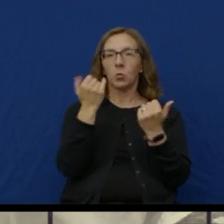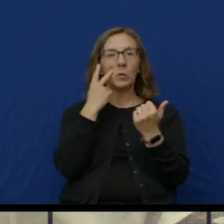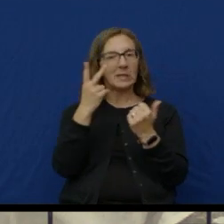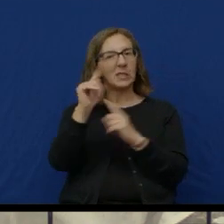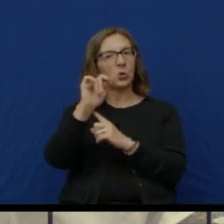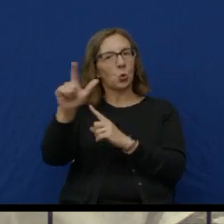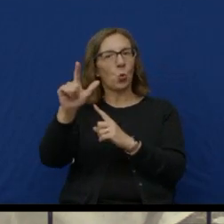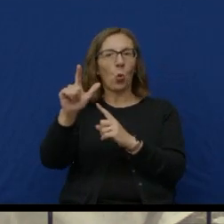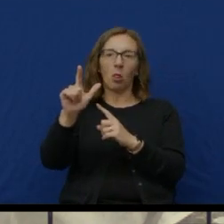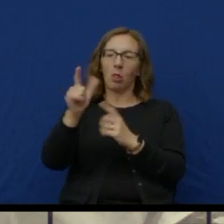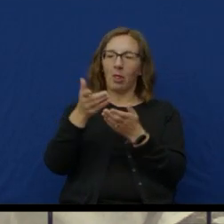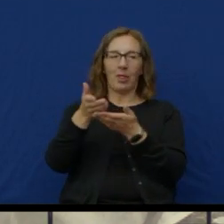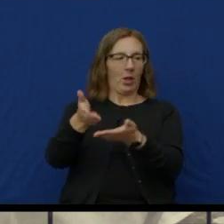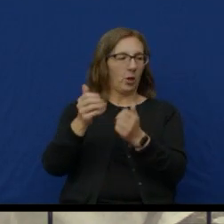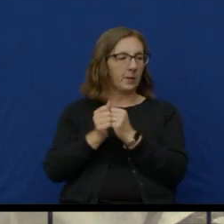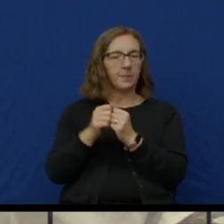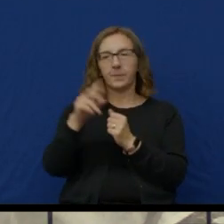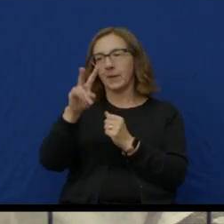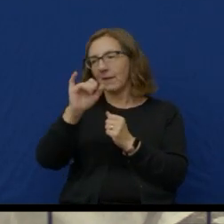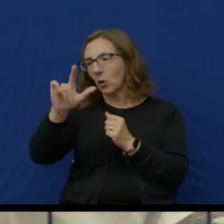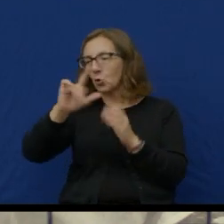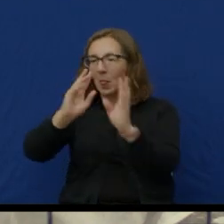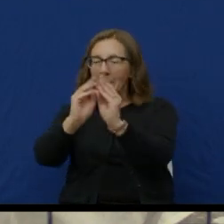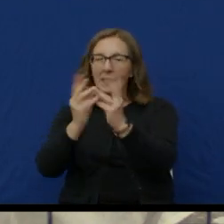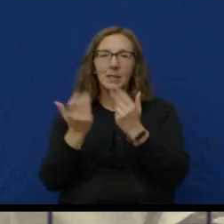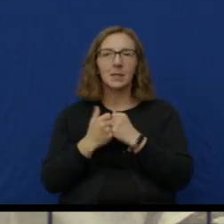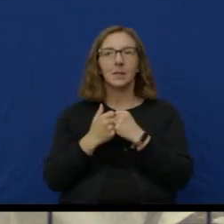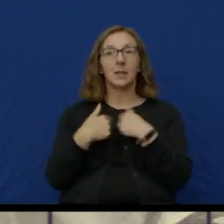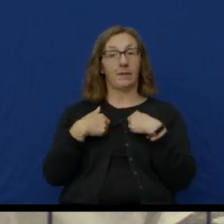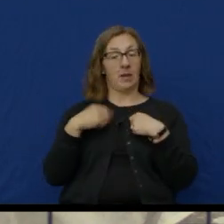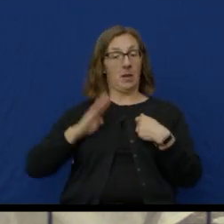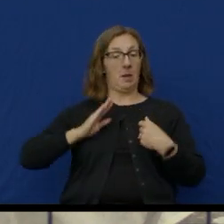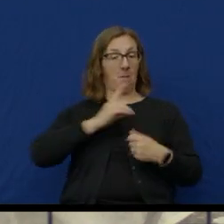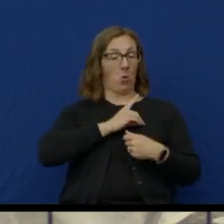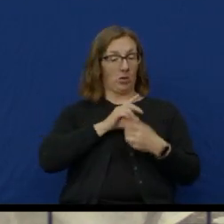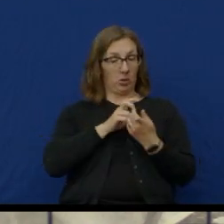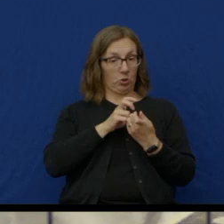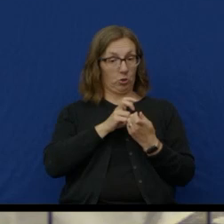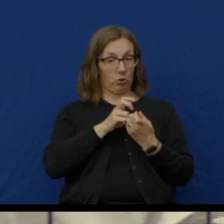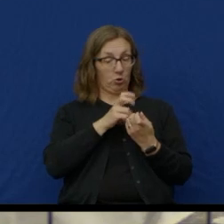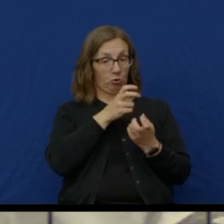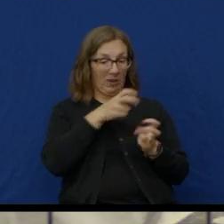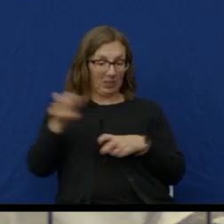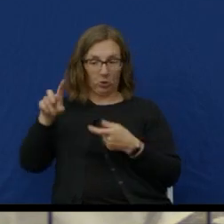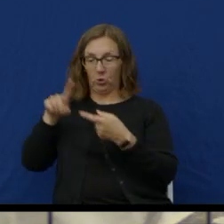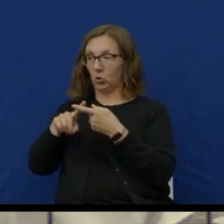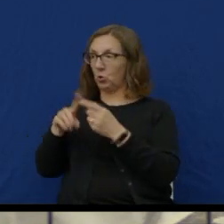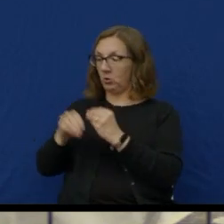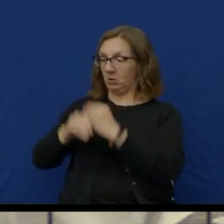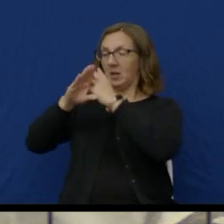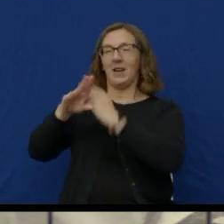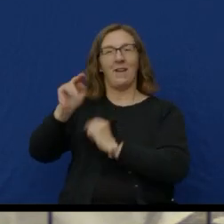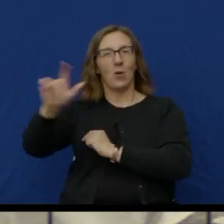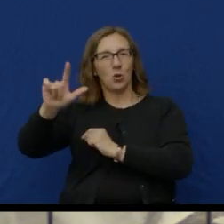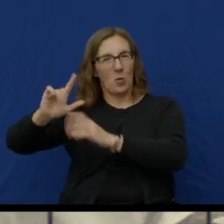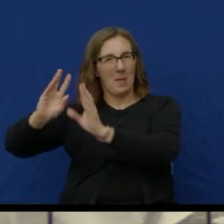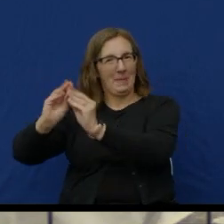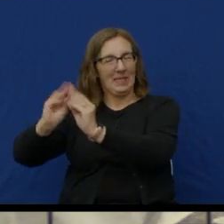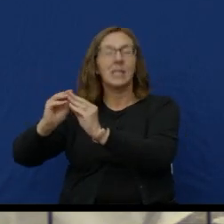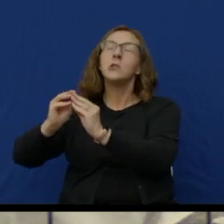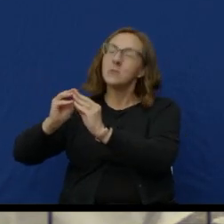and even virtual meetings. Even the board's transition to using virtual and virtual meetings, and that's something